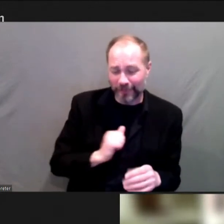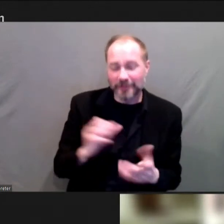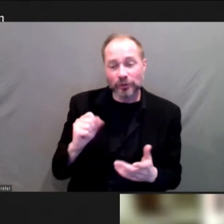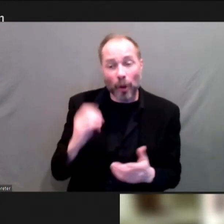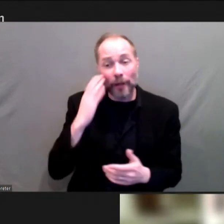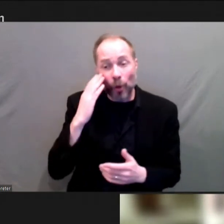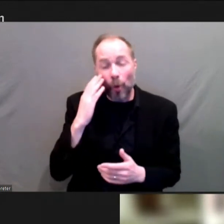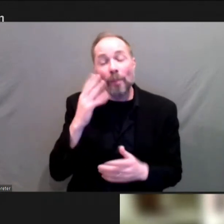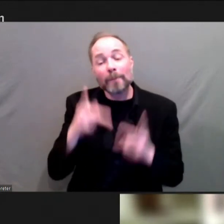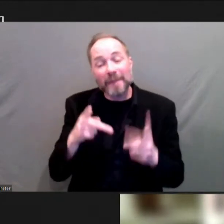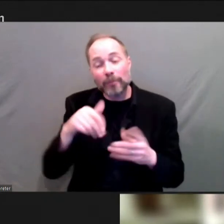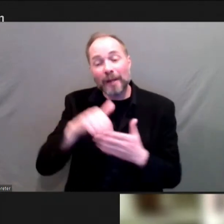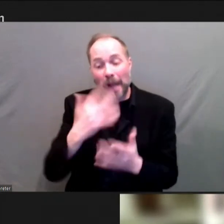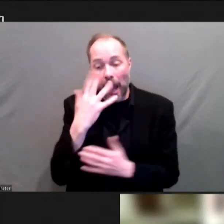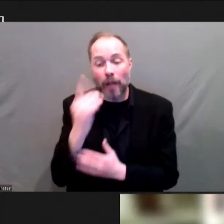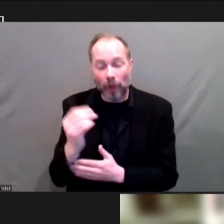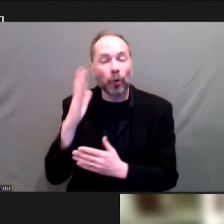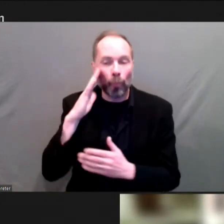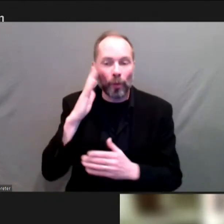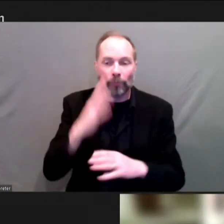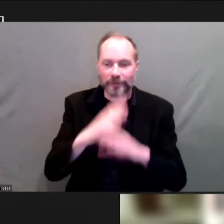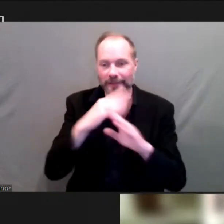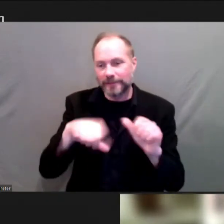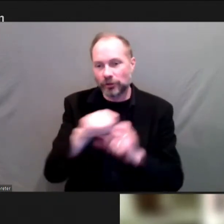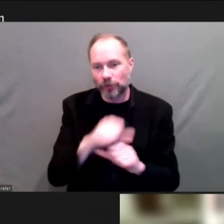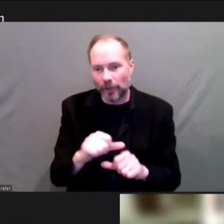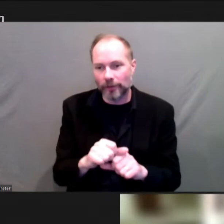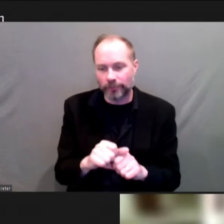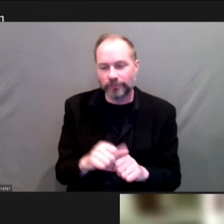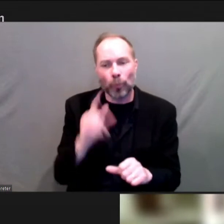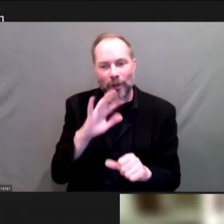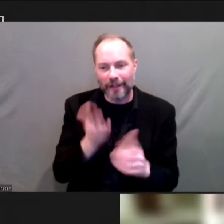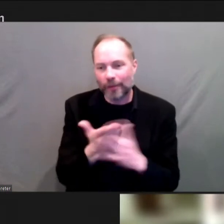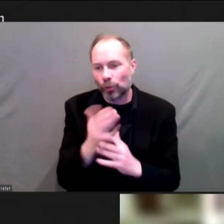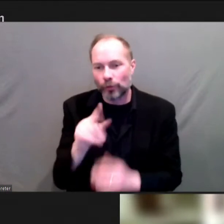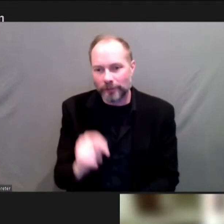it, and we'll get through these next few weeks, however difficult it is.